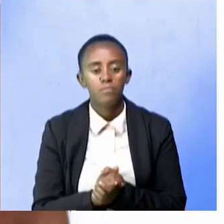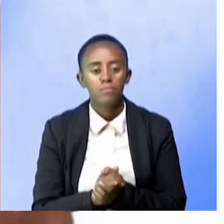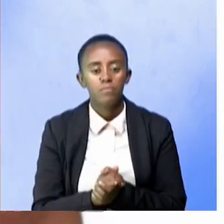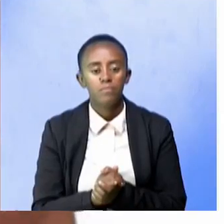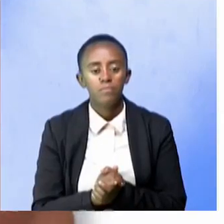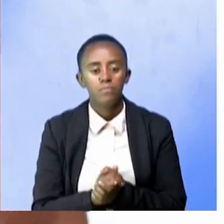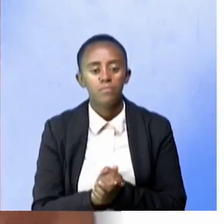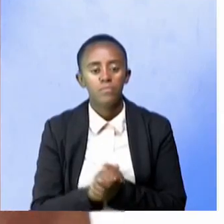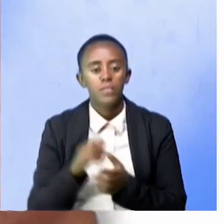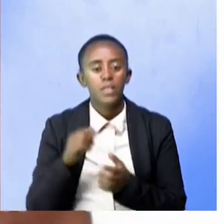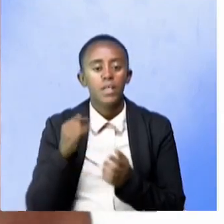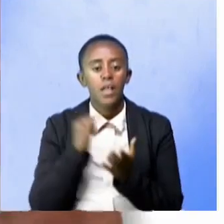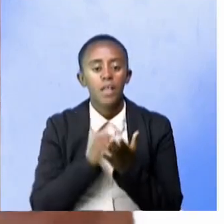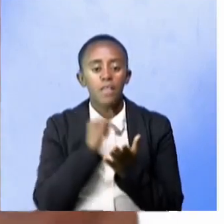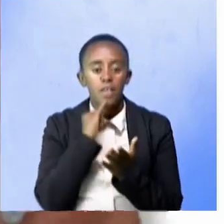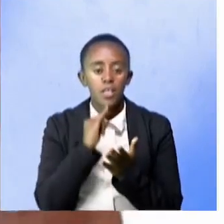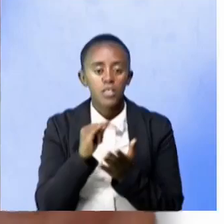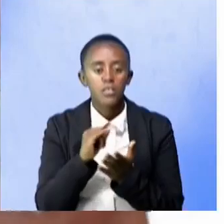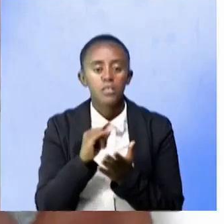cotton meat.